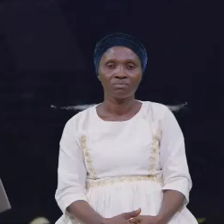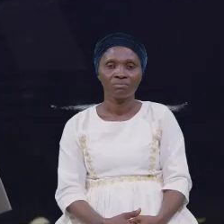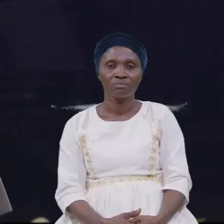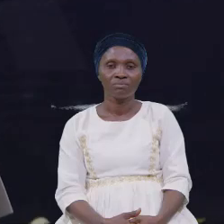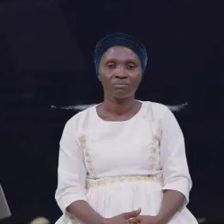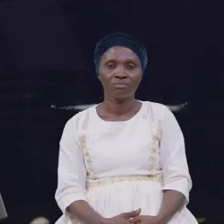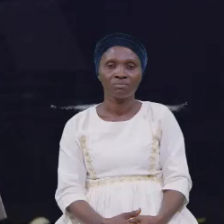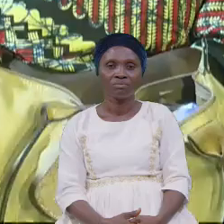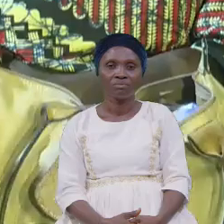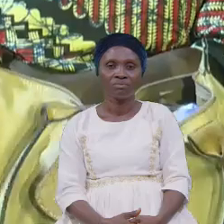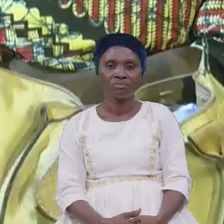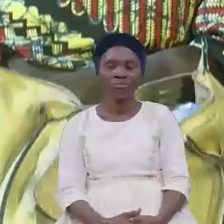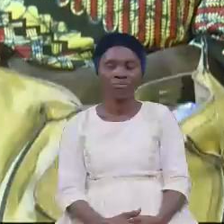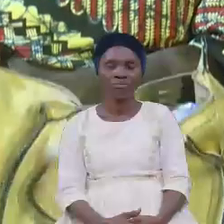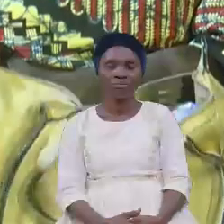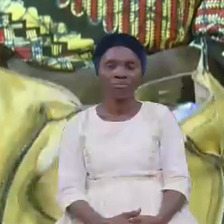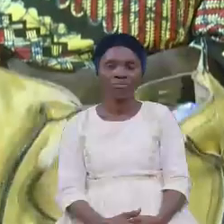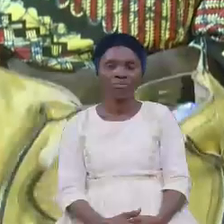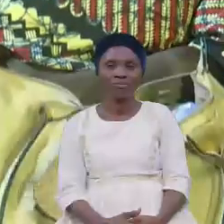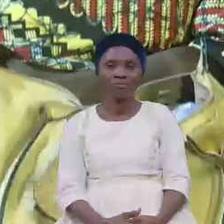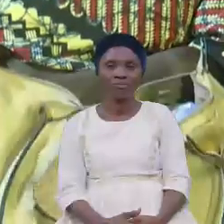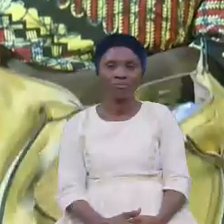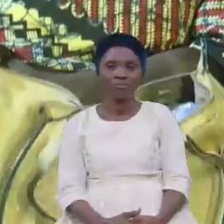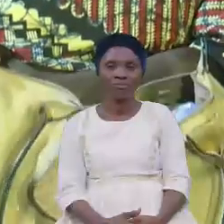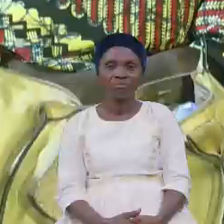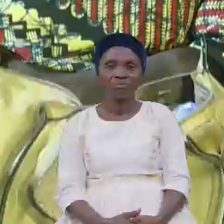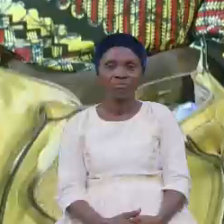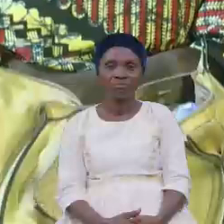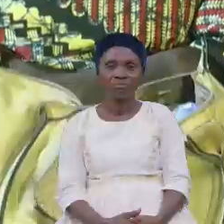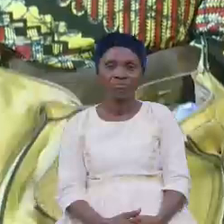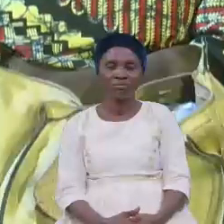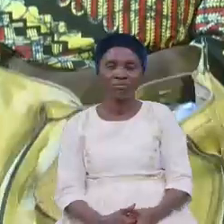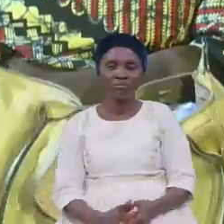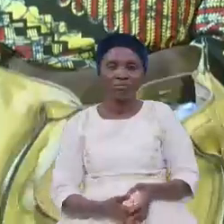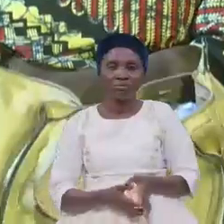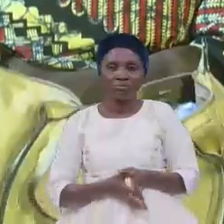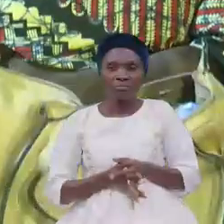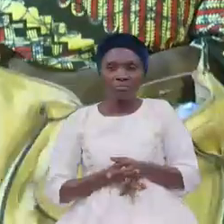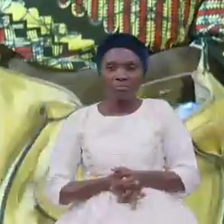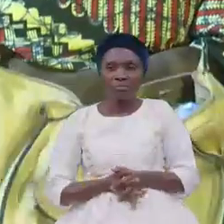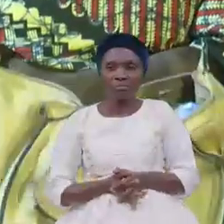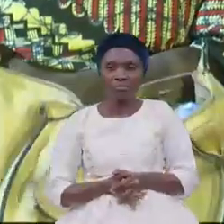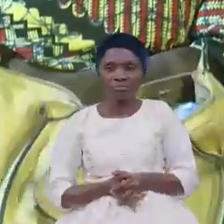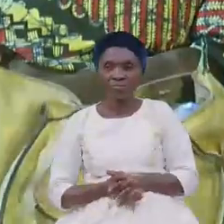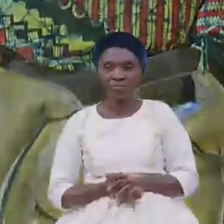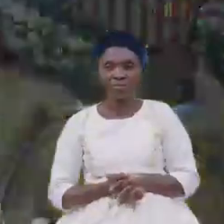Just be getting ready. Tonight there will be the reign of power, reign of miracle.